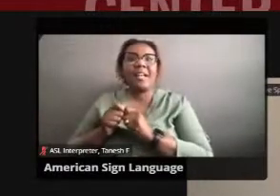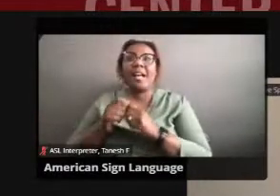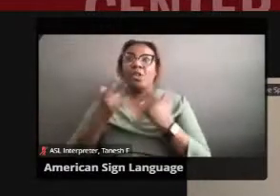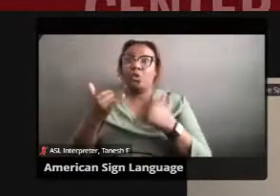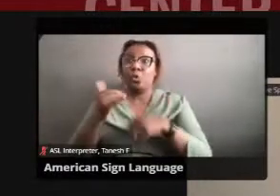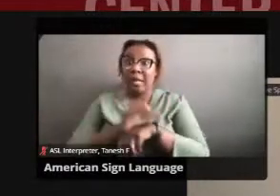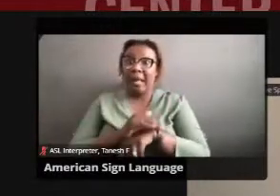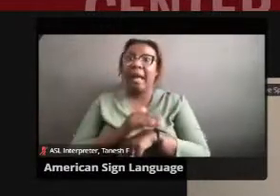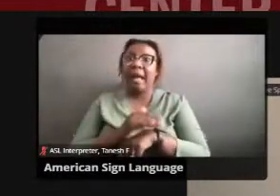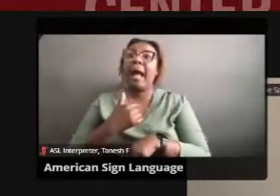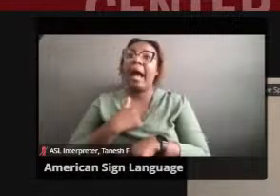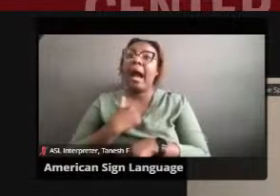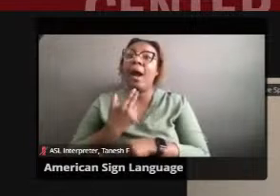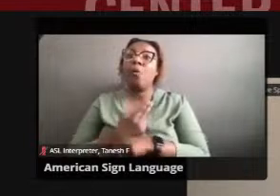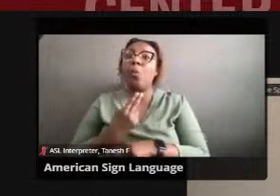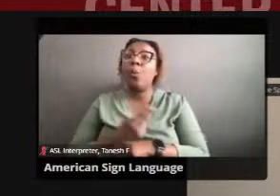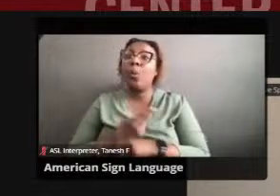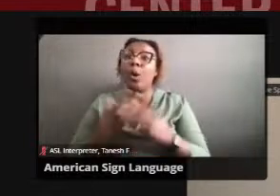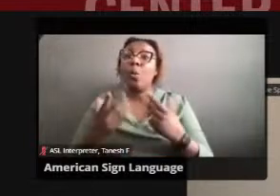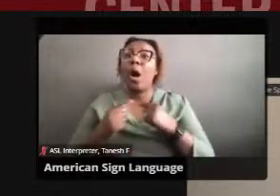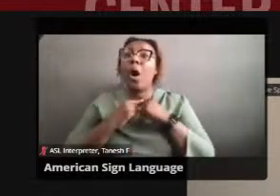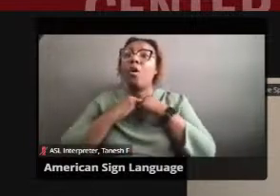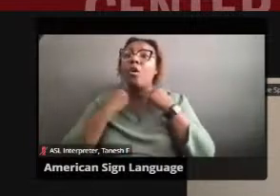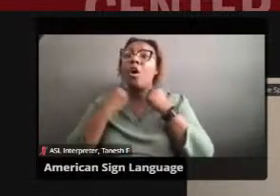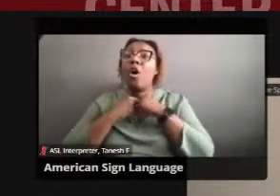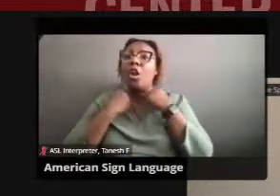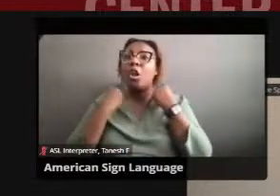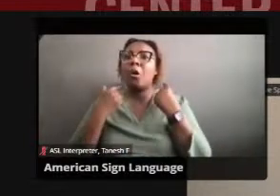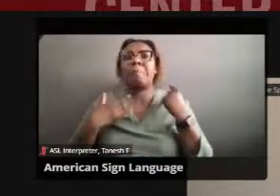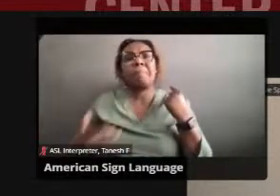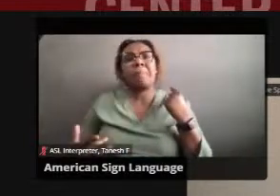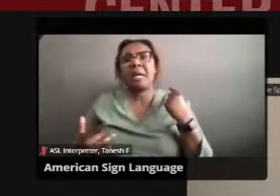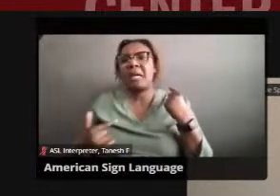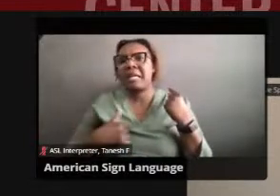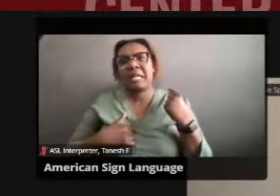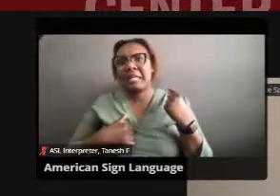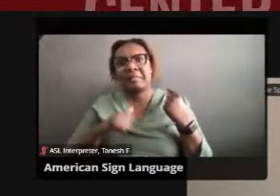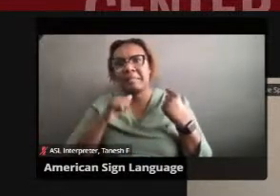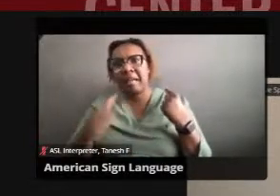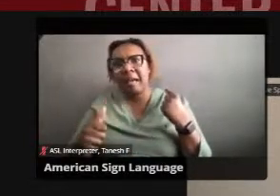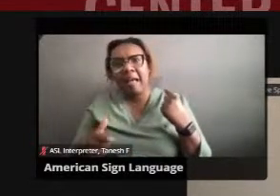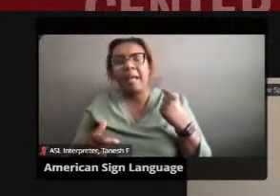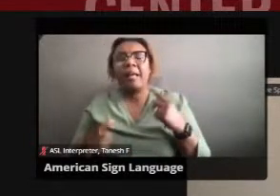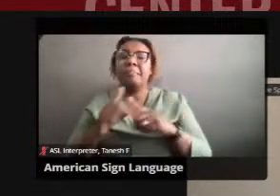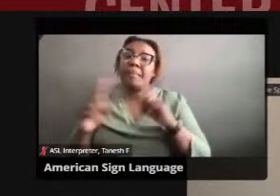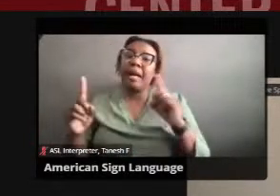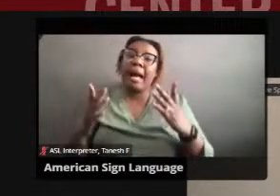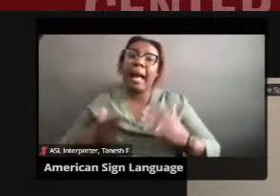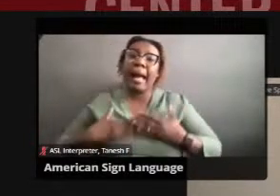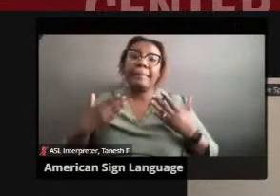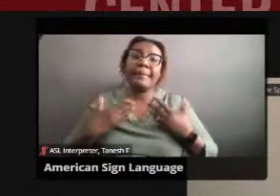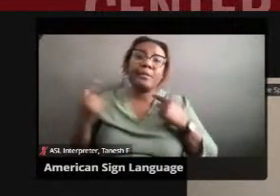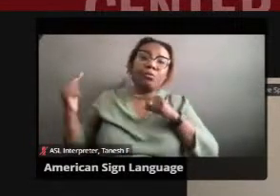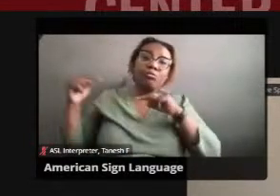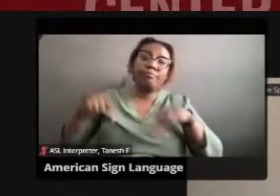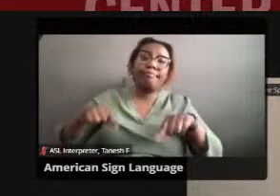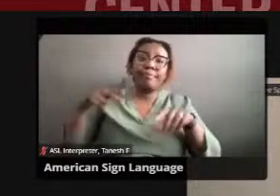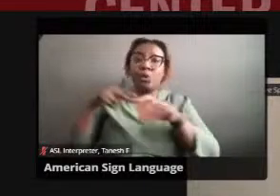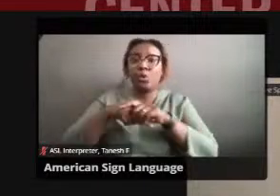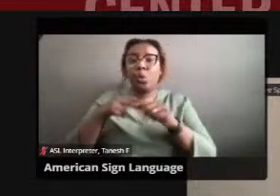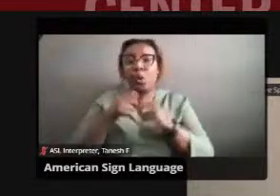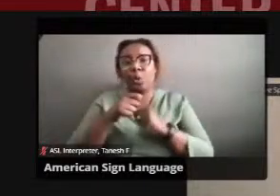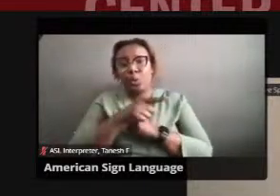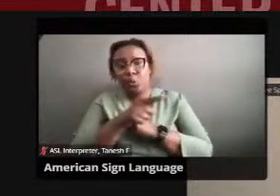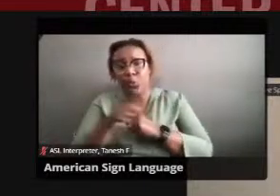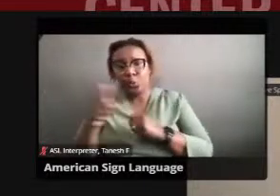do often enough, I guess. And so grateful to be here with all of you, and inspired